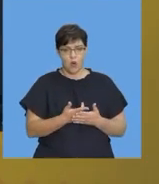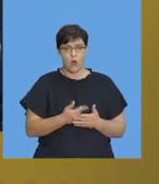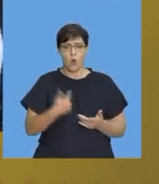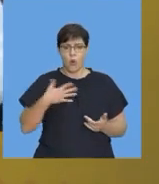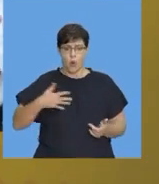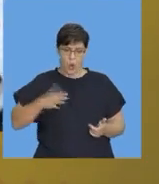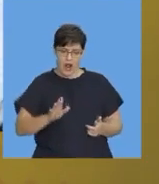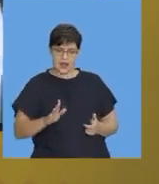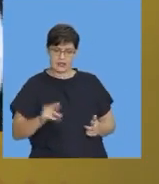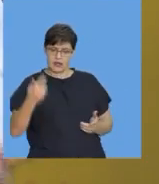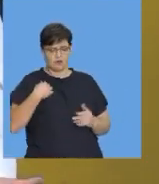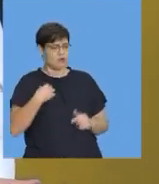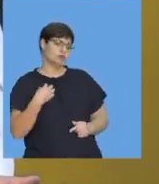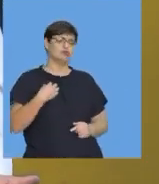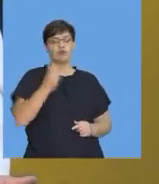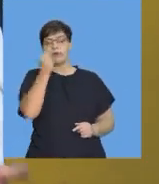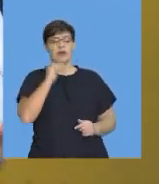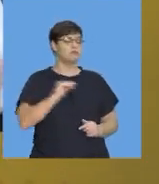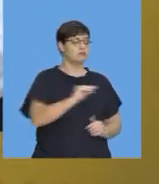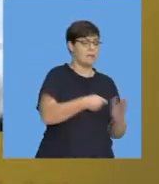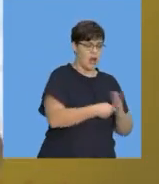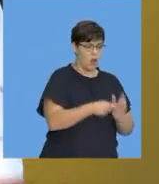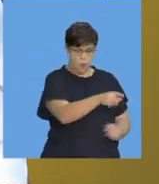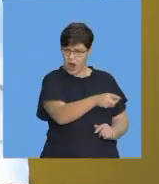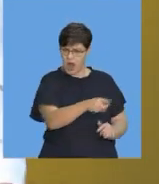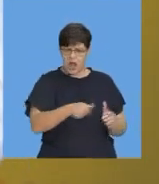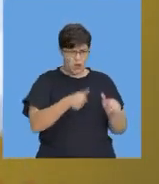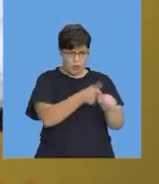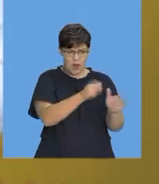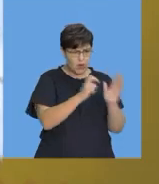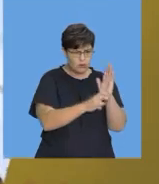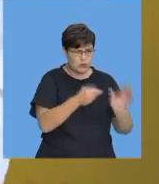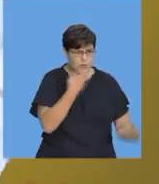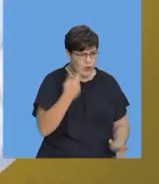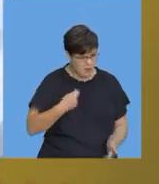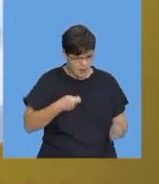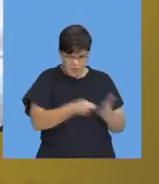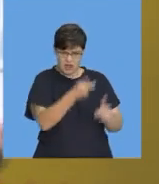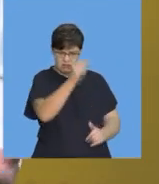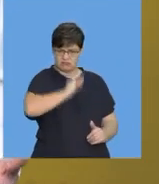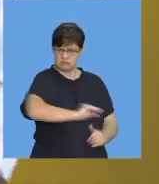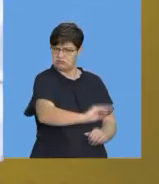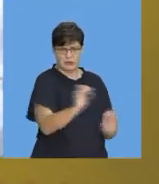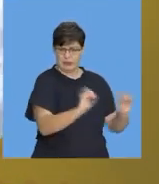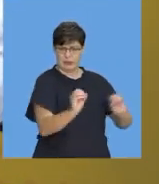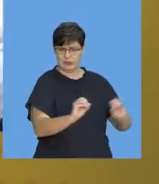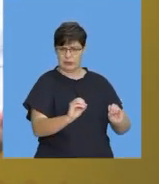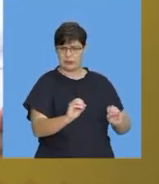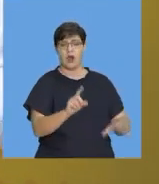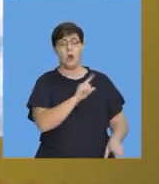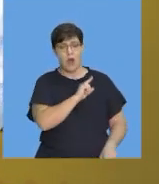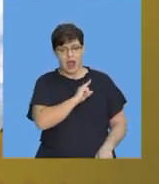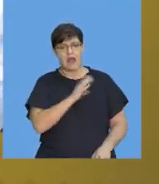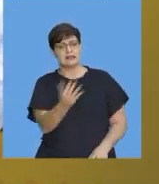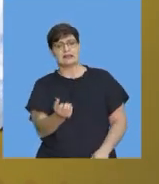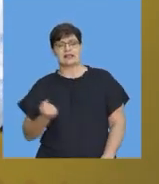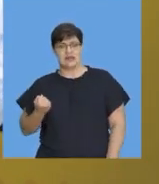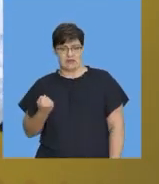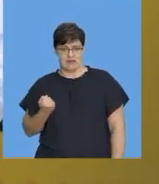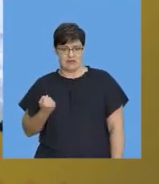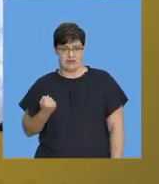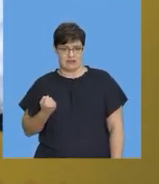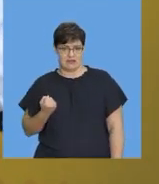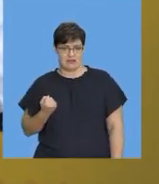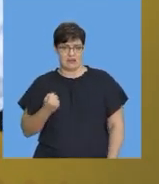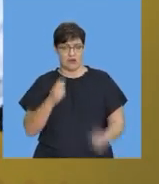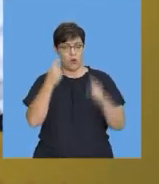because obviously this company is not compliant. And as a result of that, they've received a disclaimer or a withheld audit